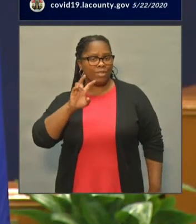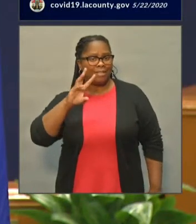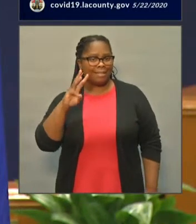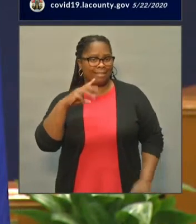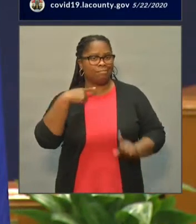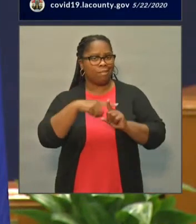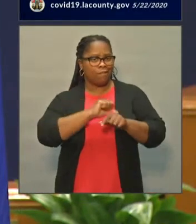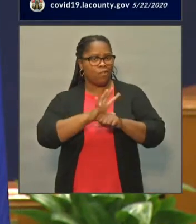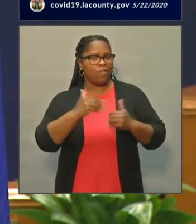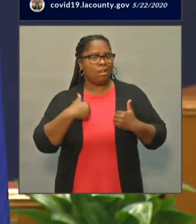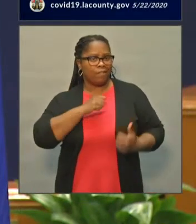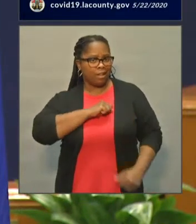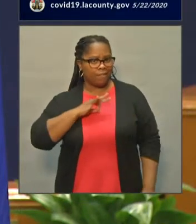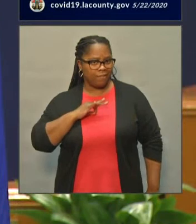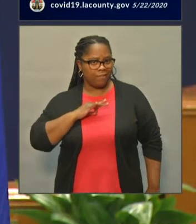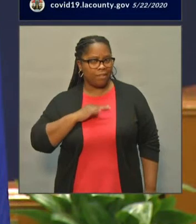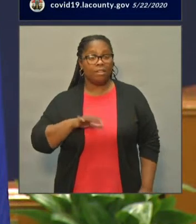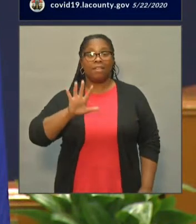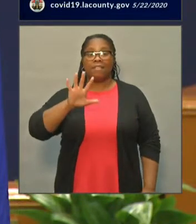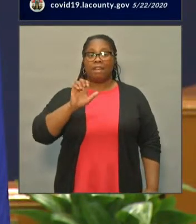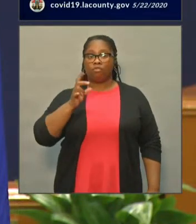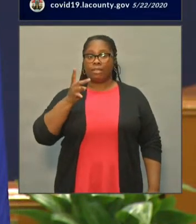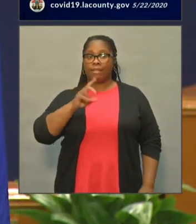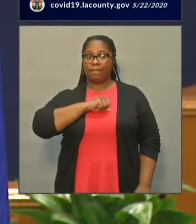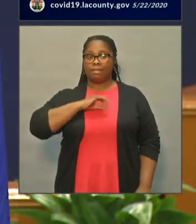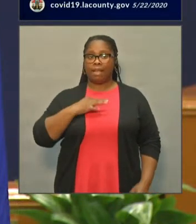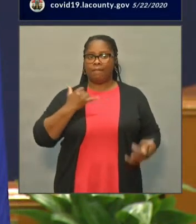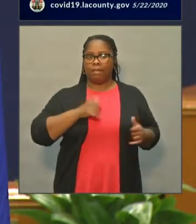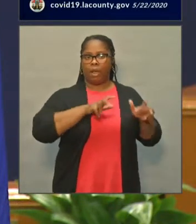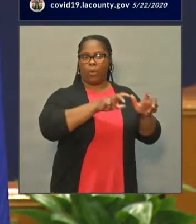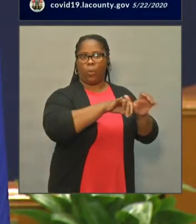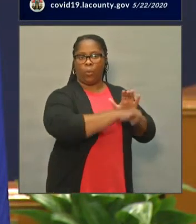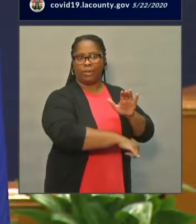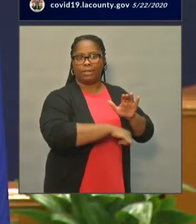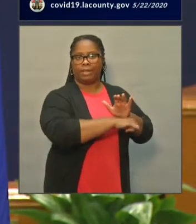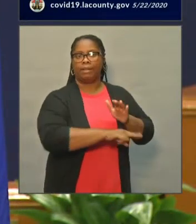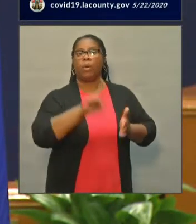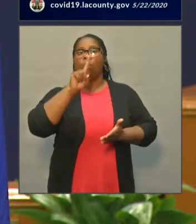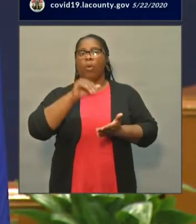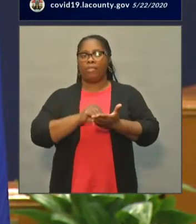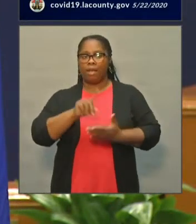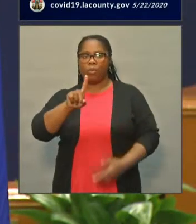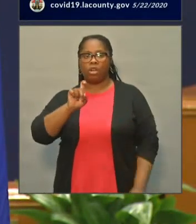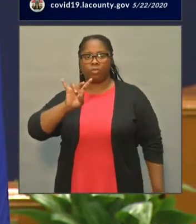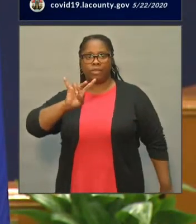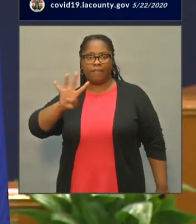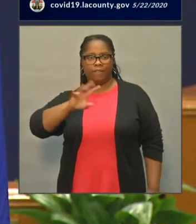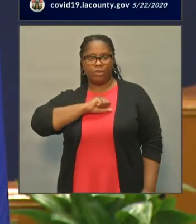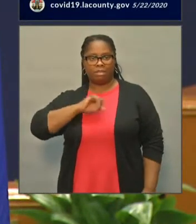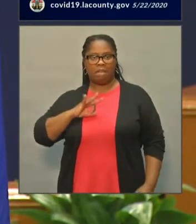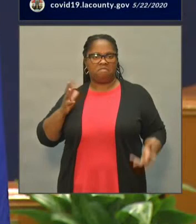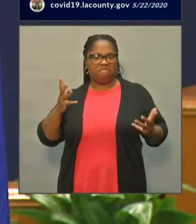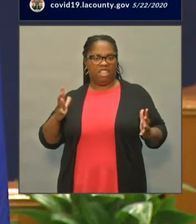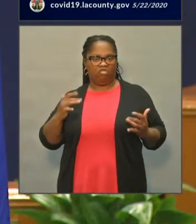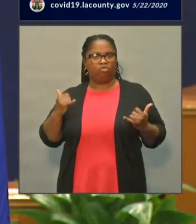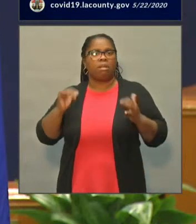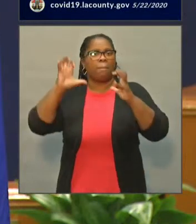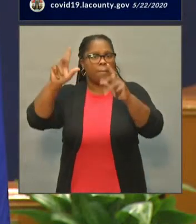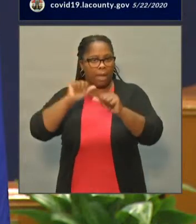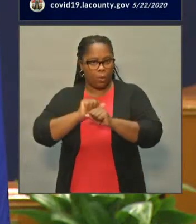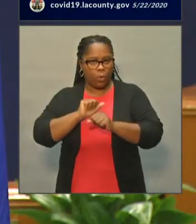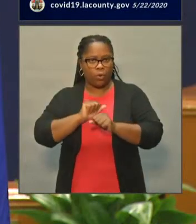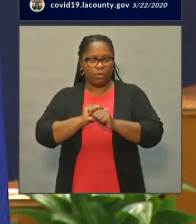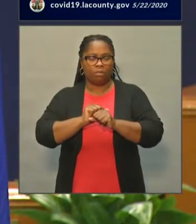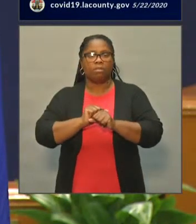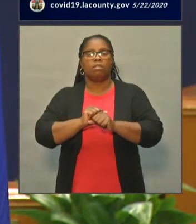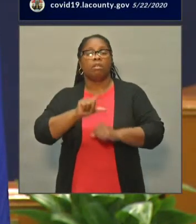with 517 staff quarantined and 1,174 staff that have returned to work. The